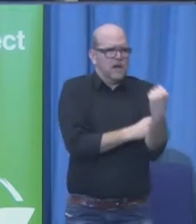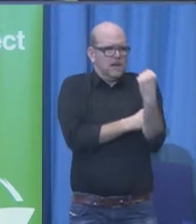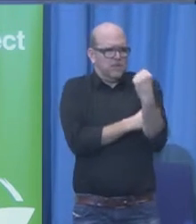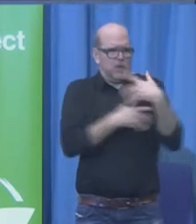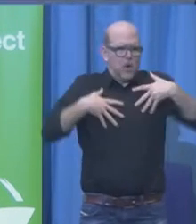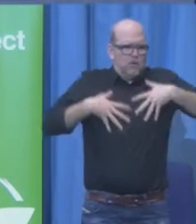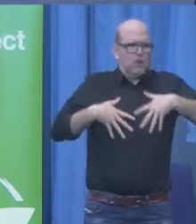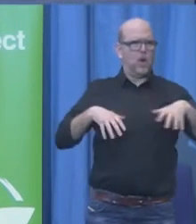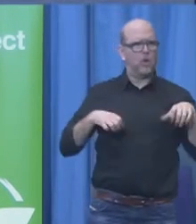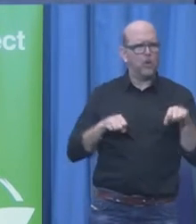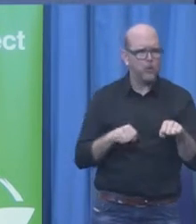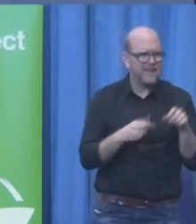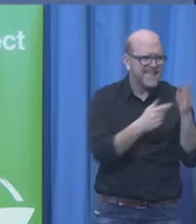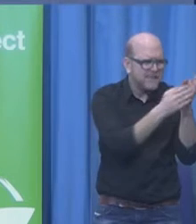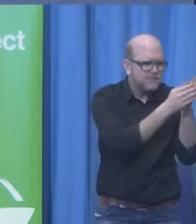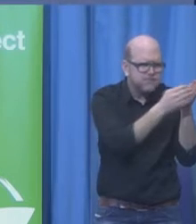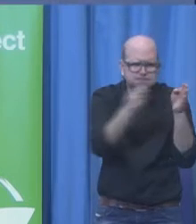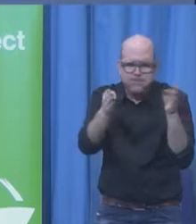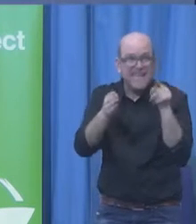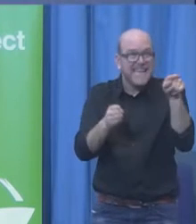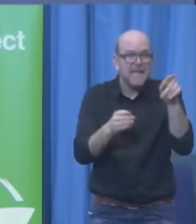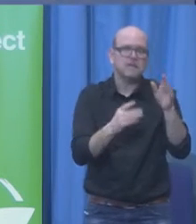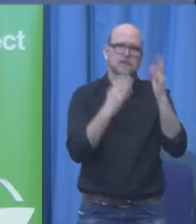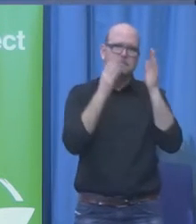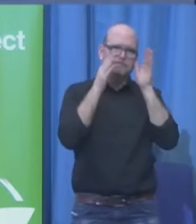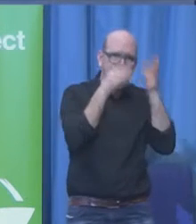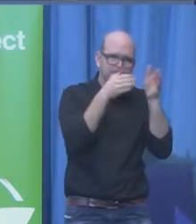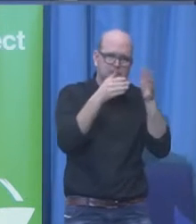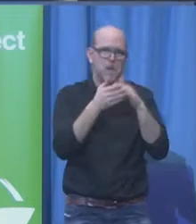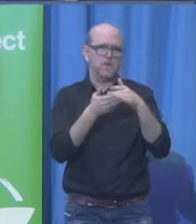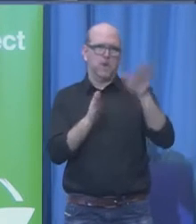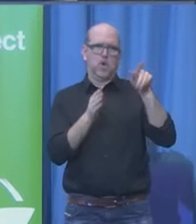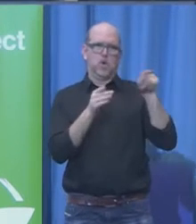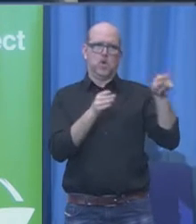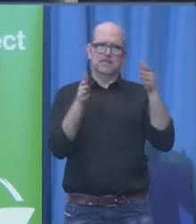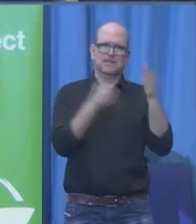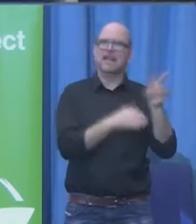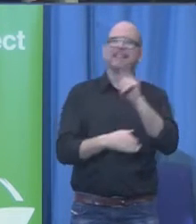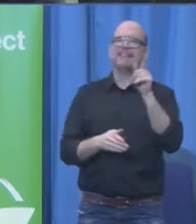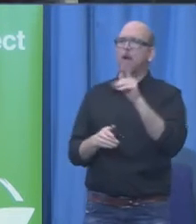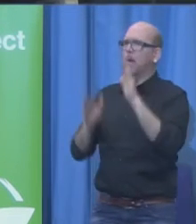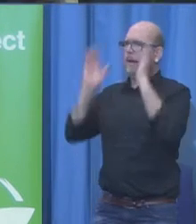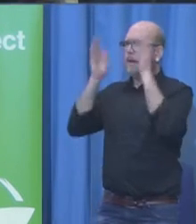adequate implementation of EU law, there was